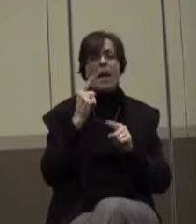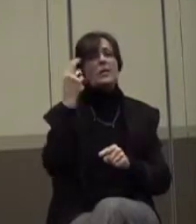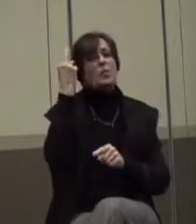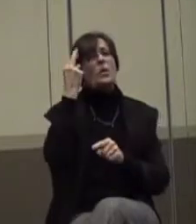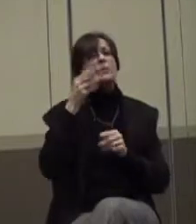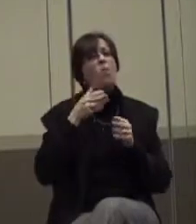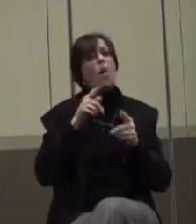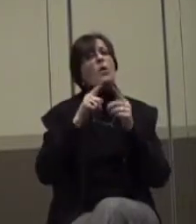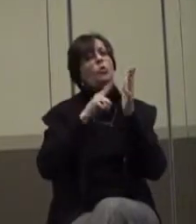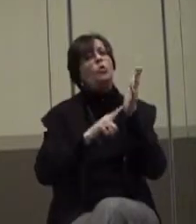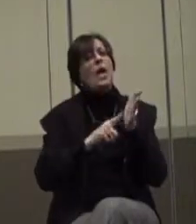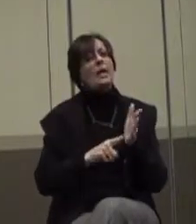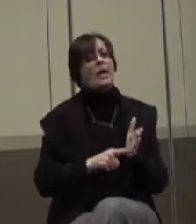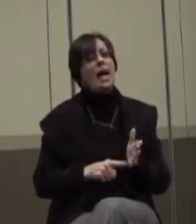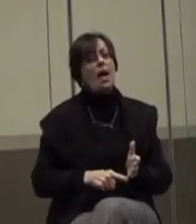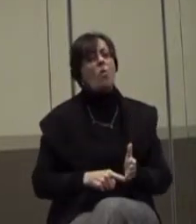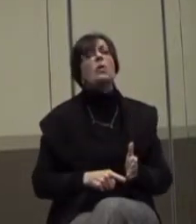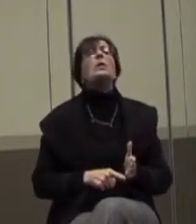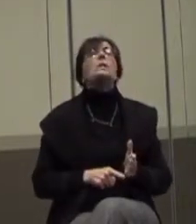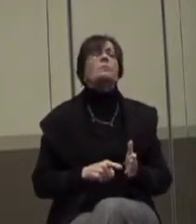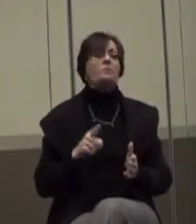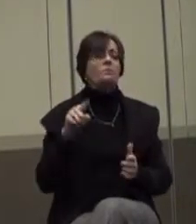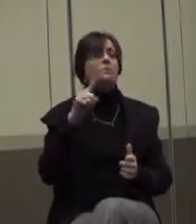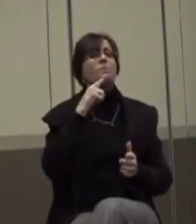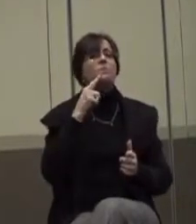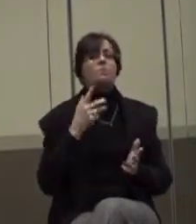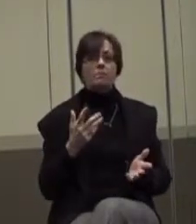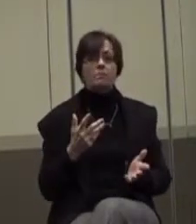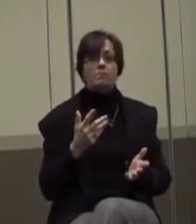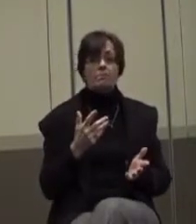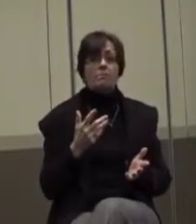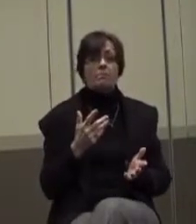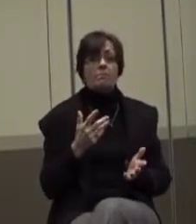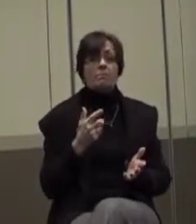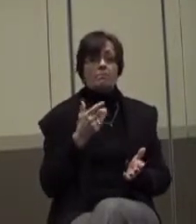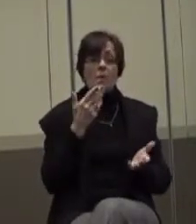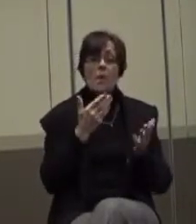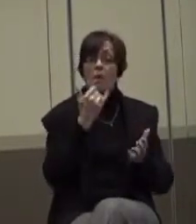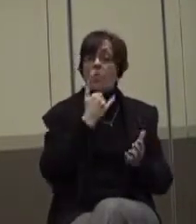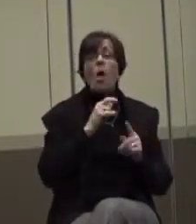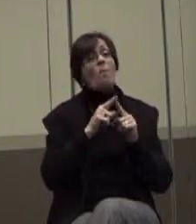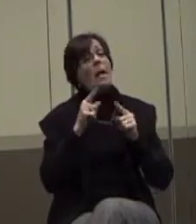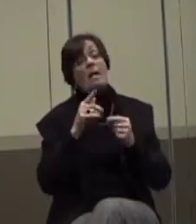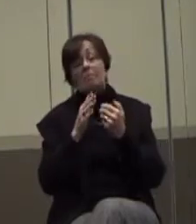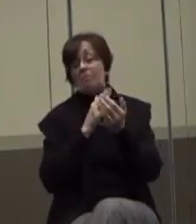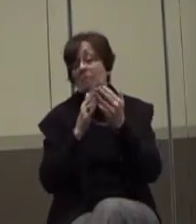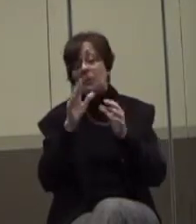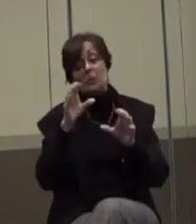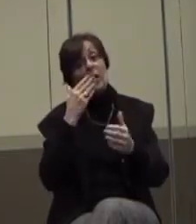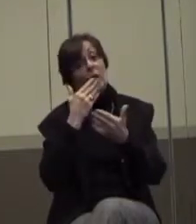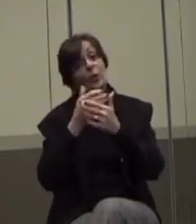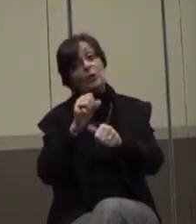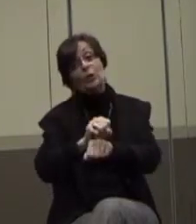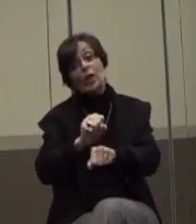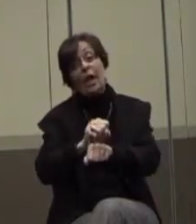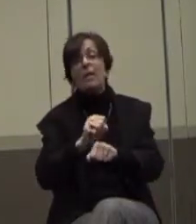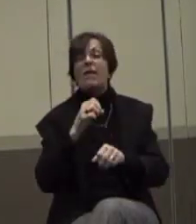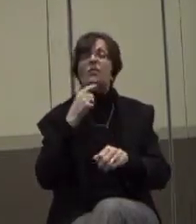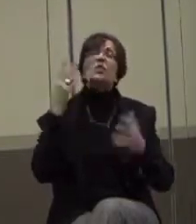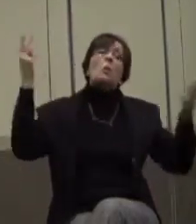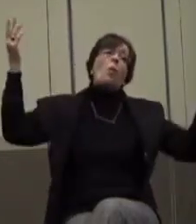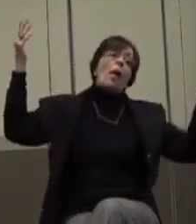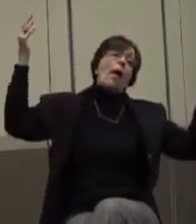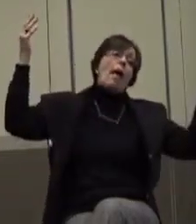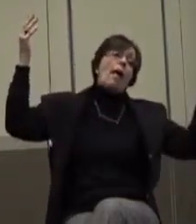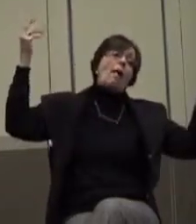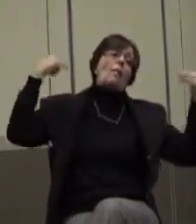way to have checked this out. And they then say, you could be dead wrong, but you did a good job. If you just said,